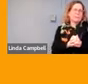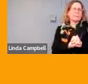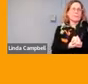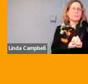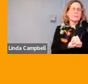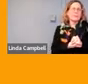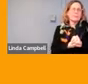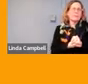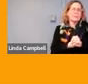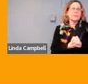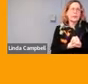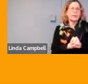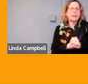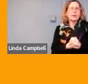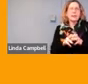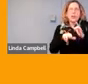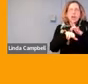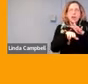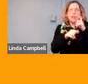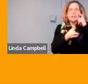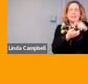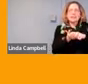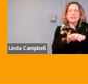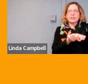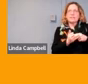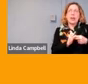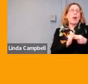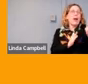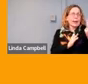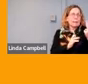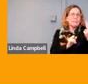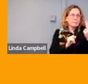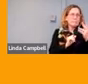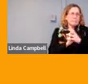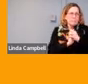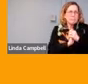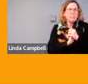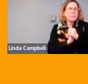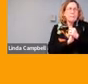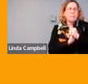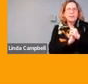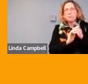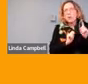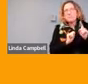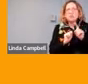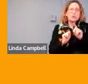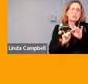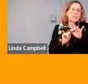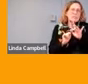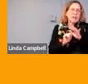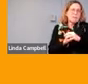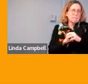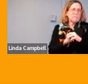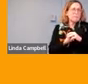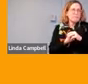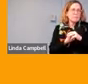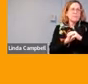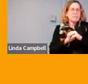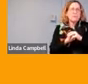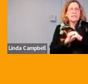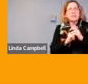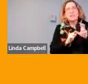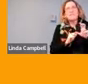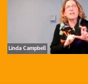utilities, because that might be impacting their particular area. Early detection is very high, 1